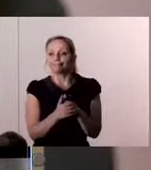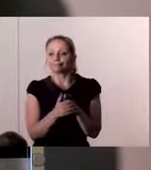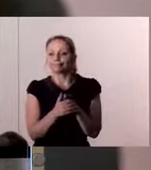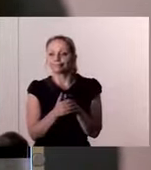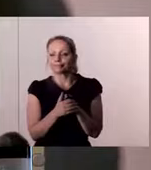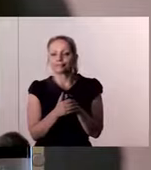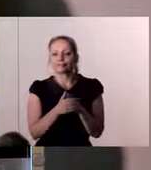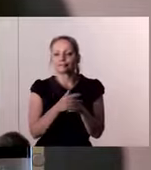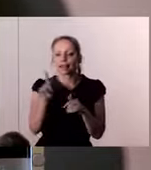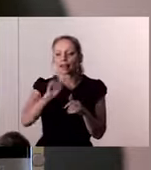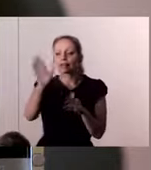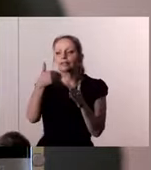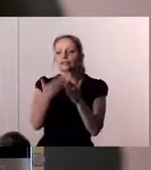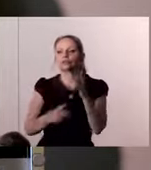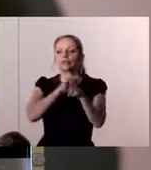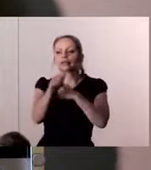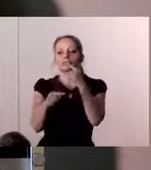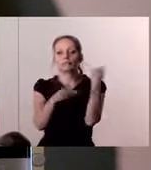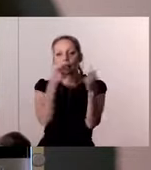that story is a lie.